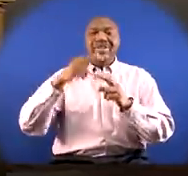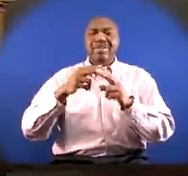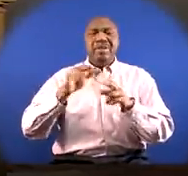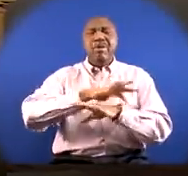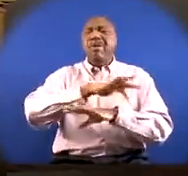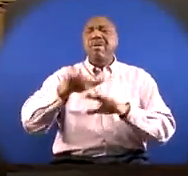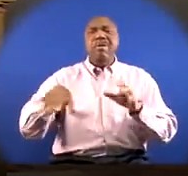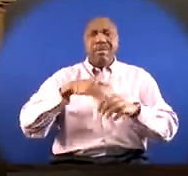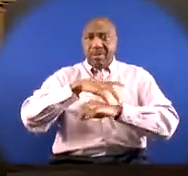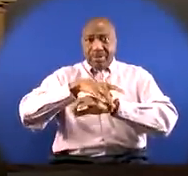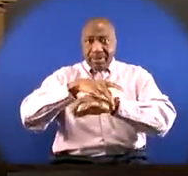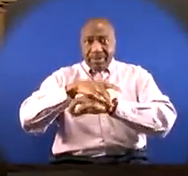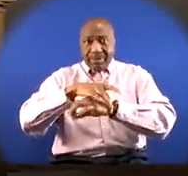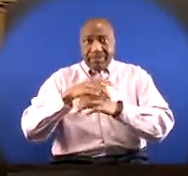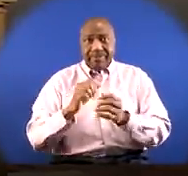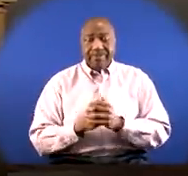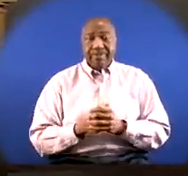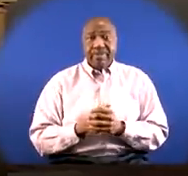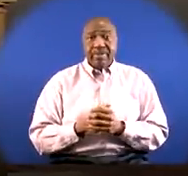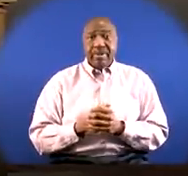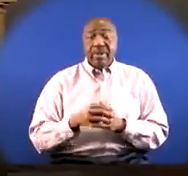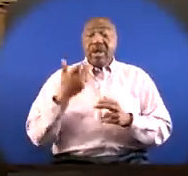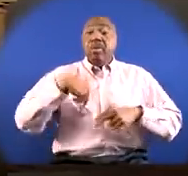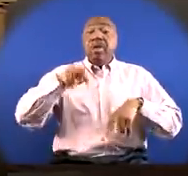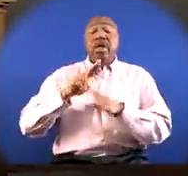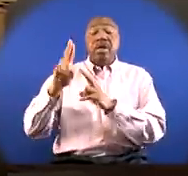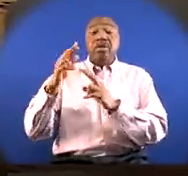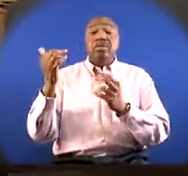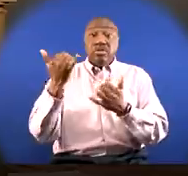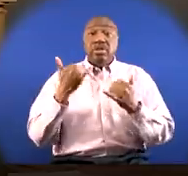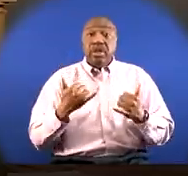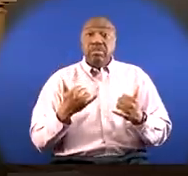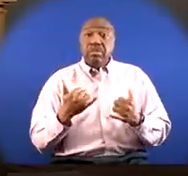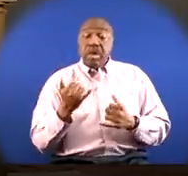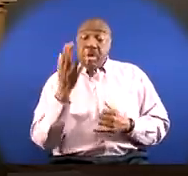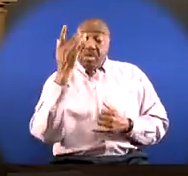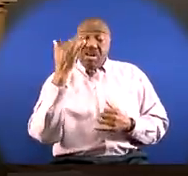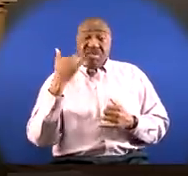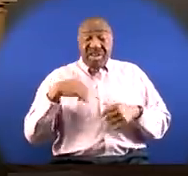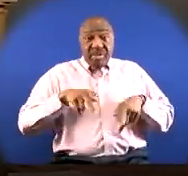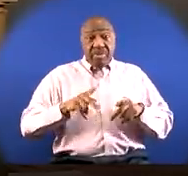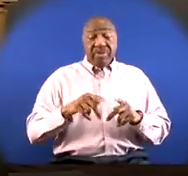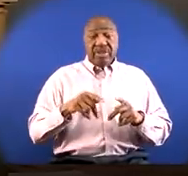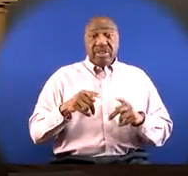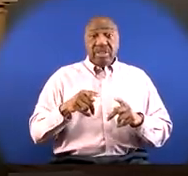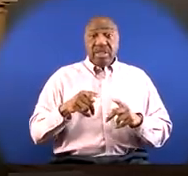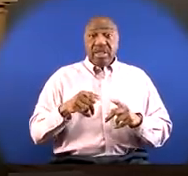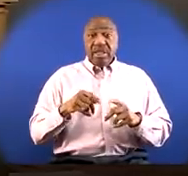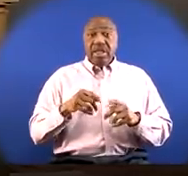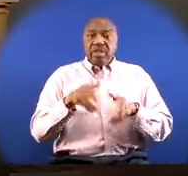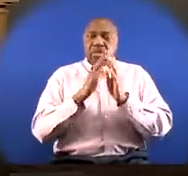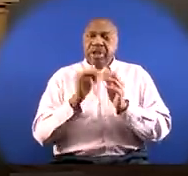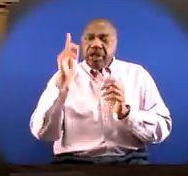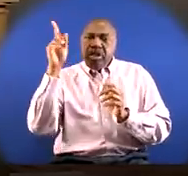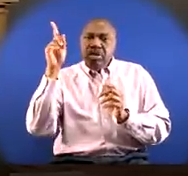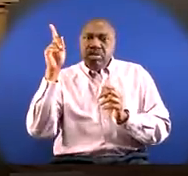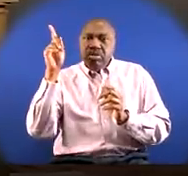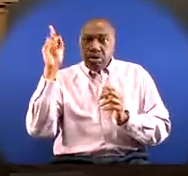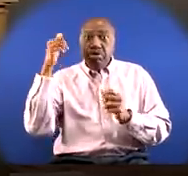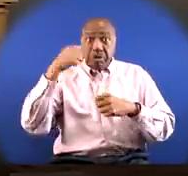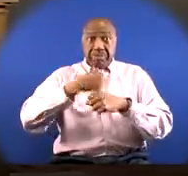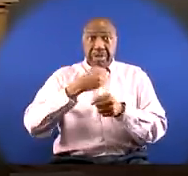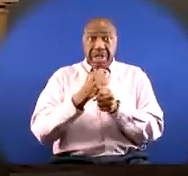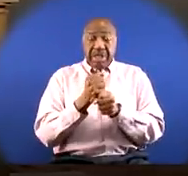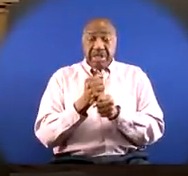all the earth. We bless you this day for the privilege we have to call on you, because you have made it